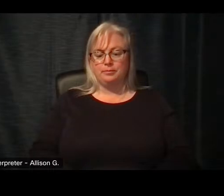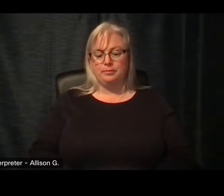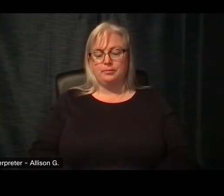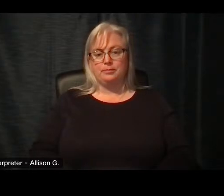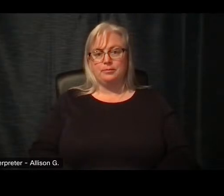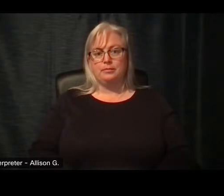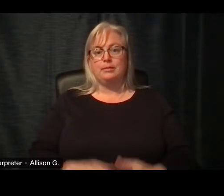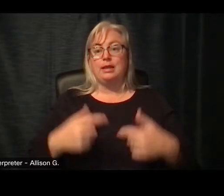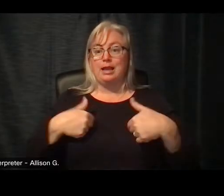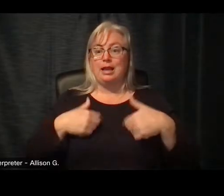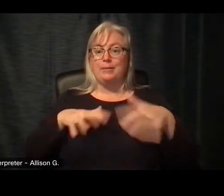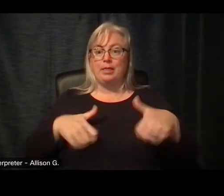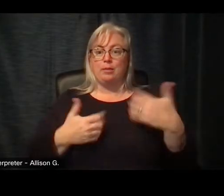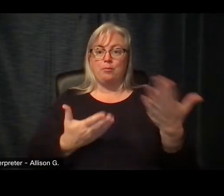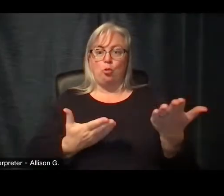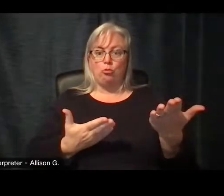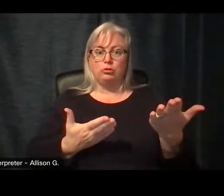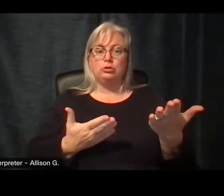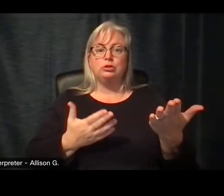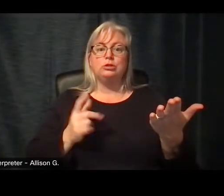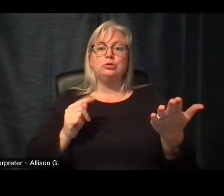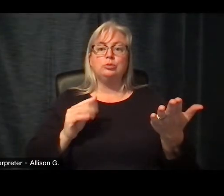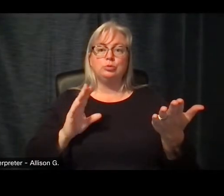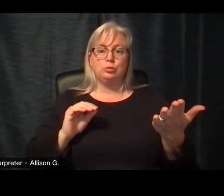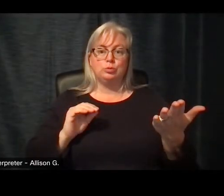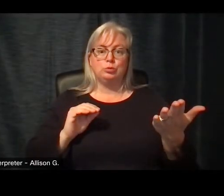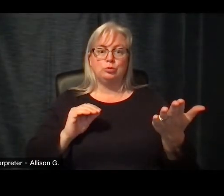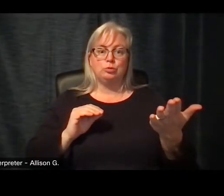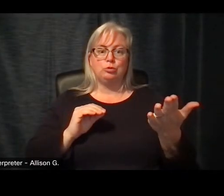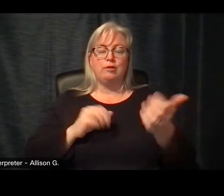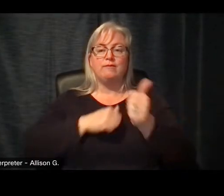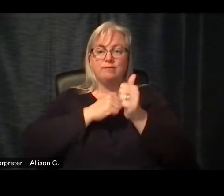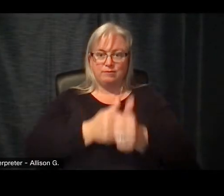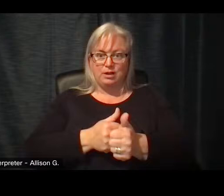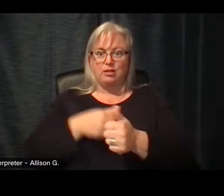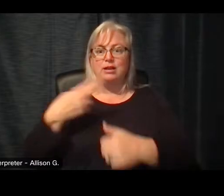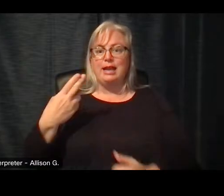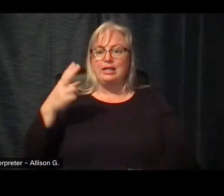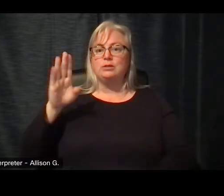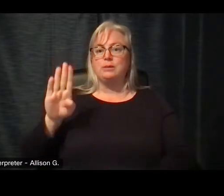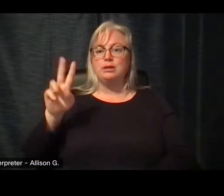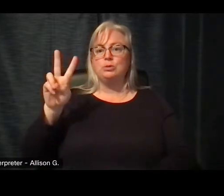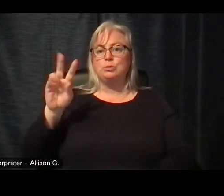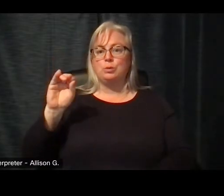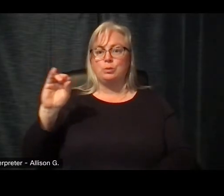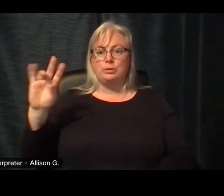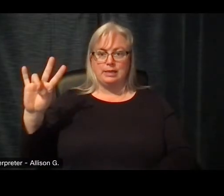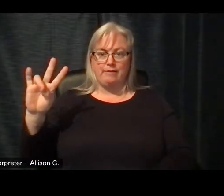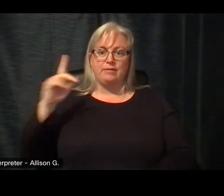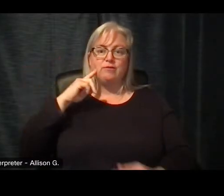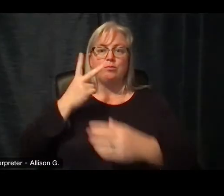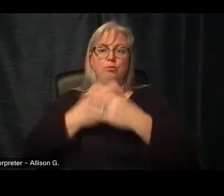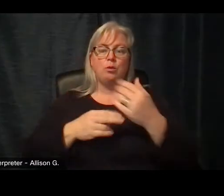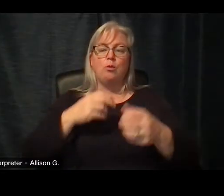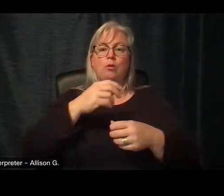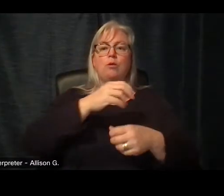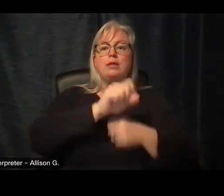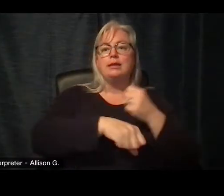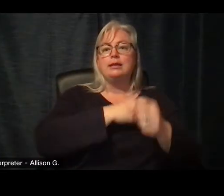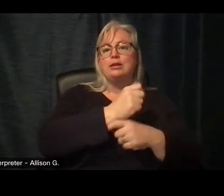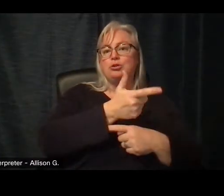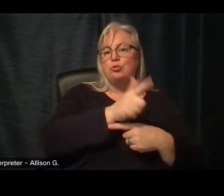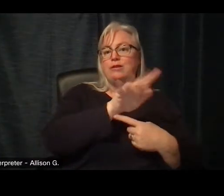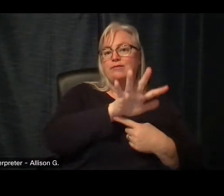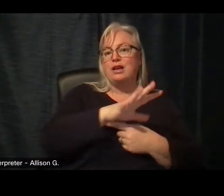I'd make the motion to follow HB 2007 for both 2025